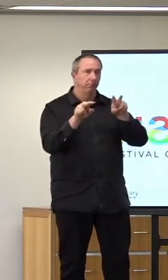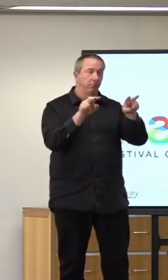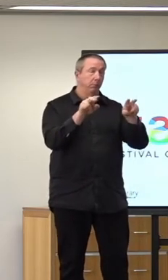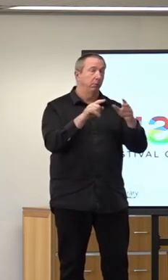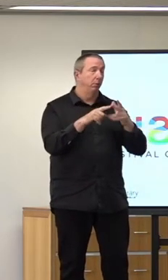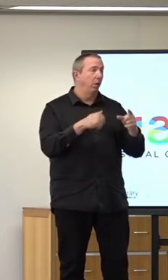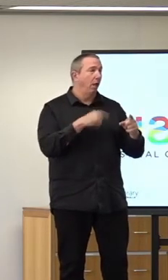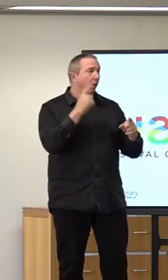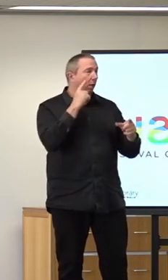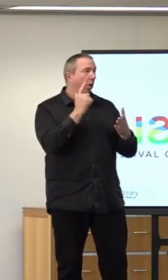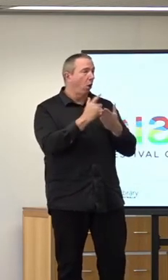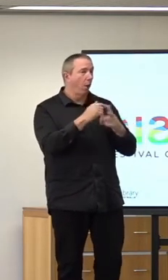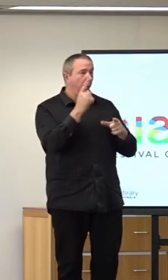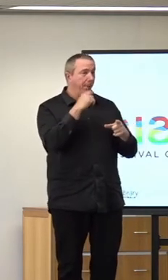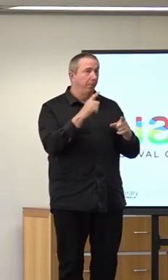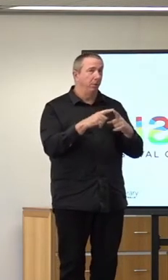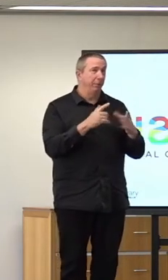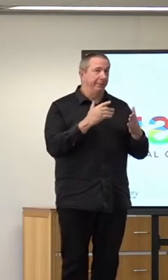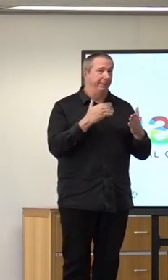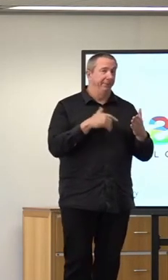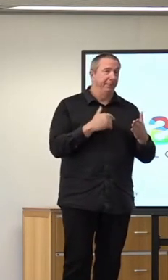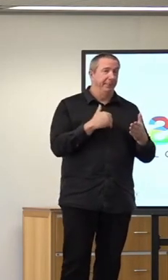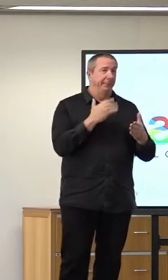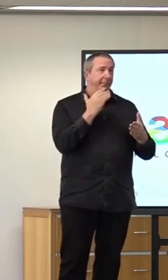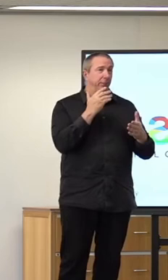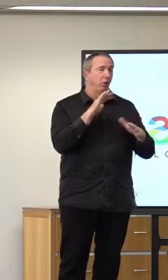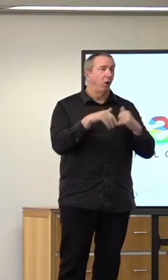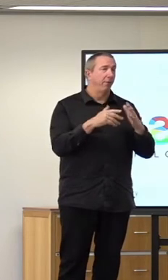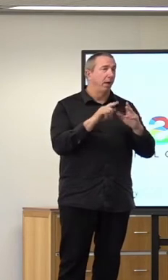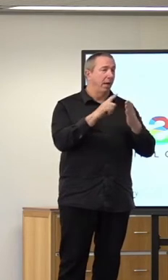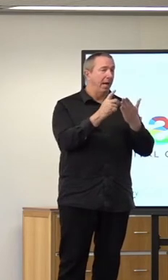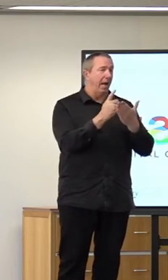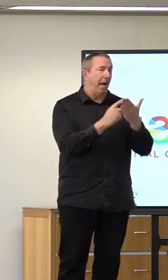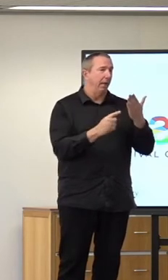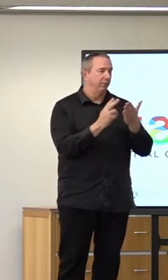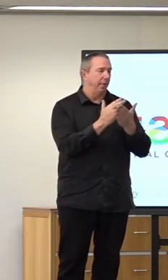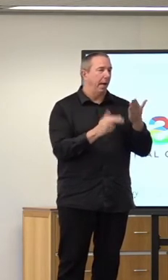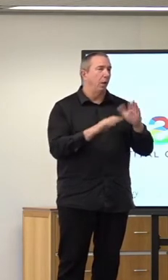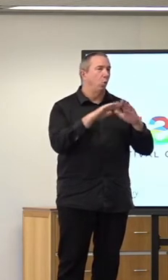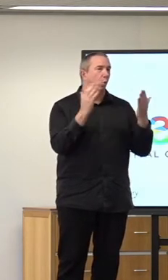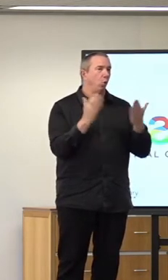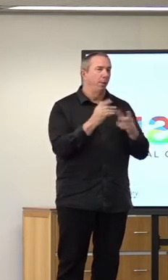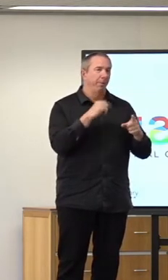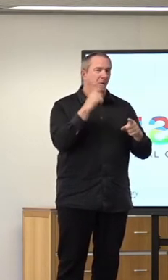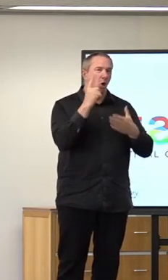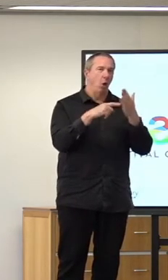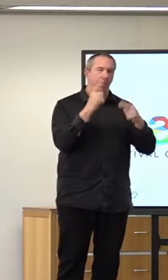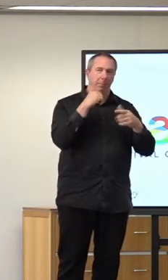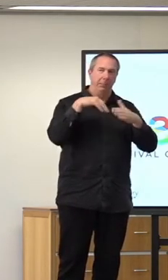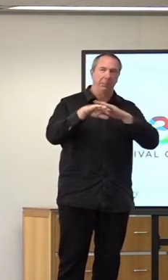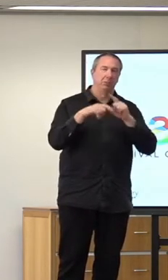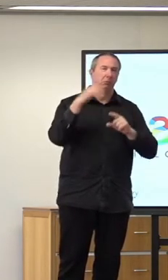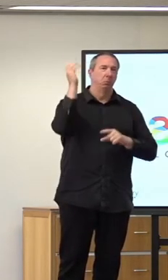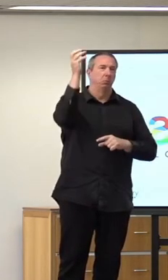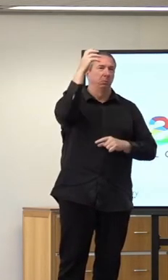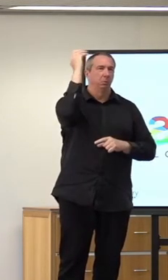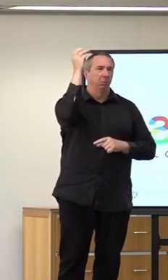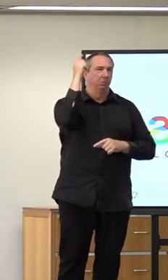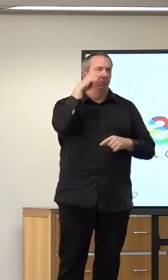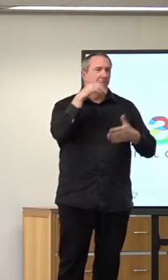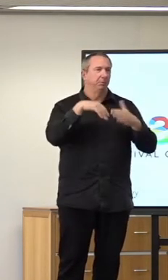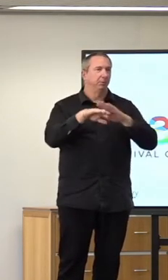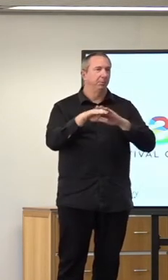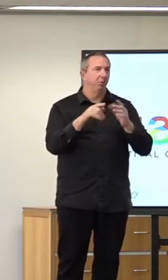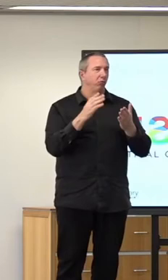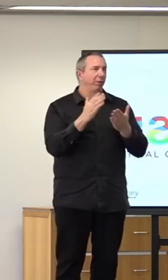of people's worst fears about the art world, that it is this elitist place with obtuse language that's designed for a single